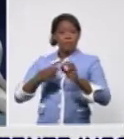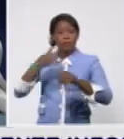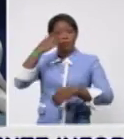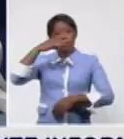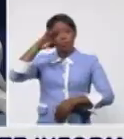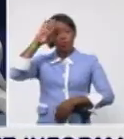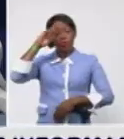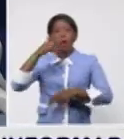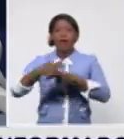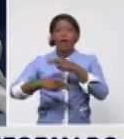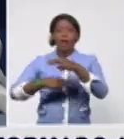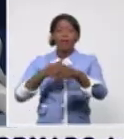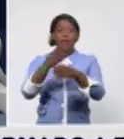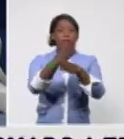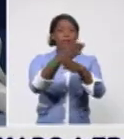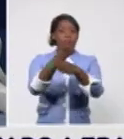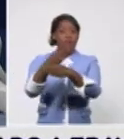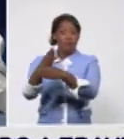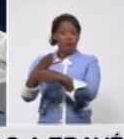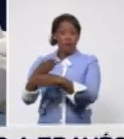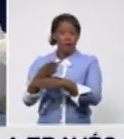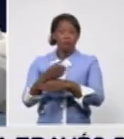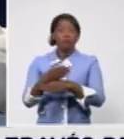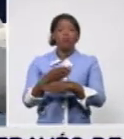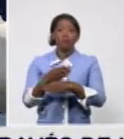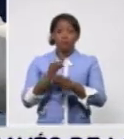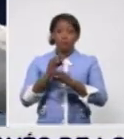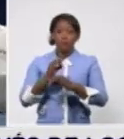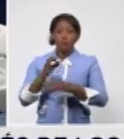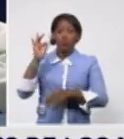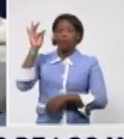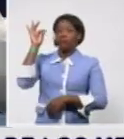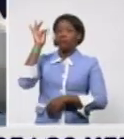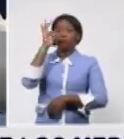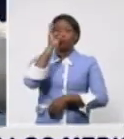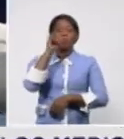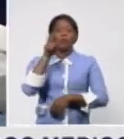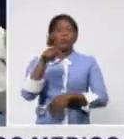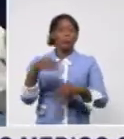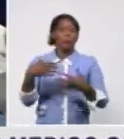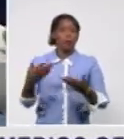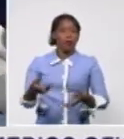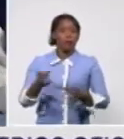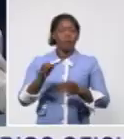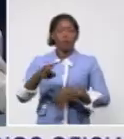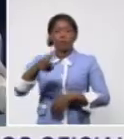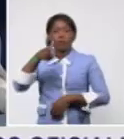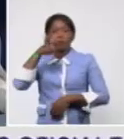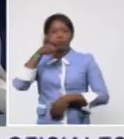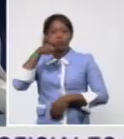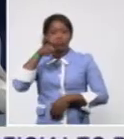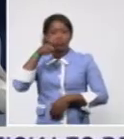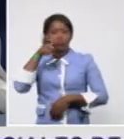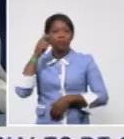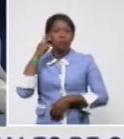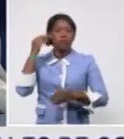4,309 people, or 1% of all cases, have tested positive for the